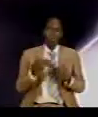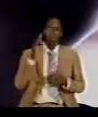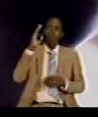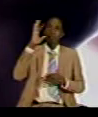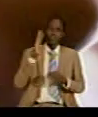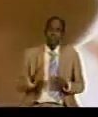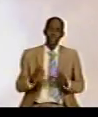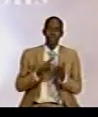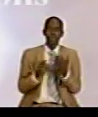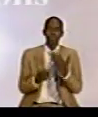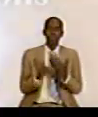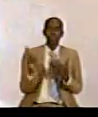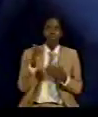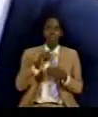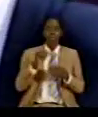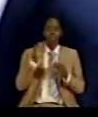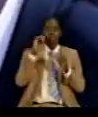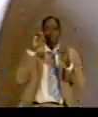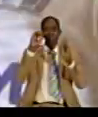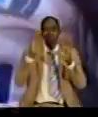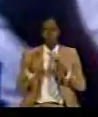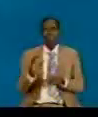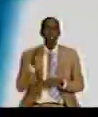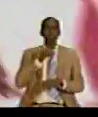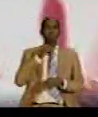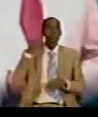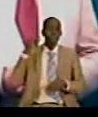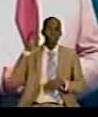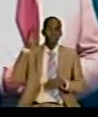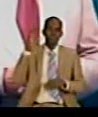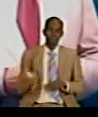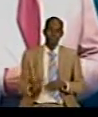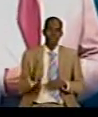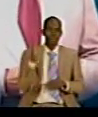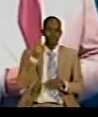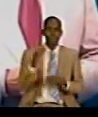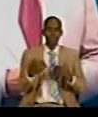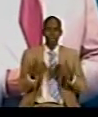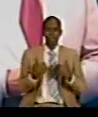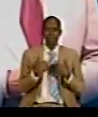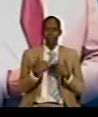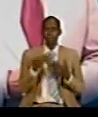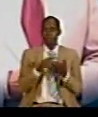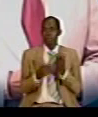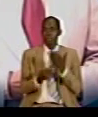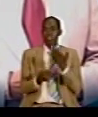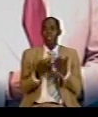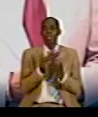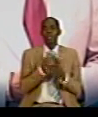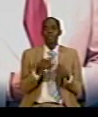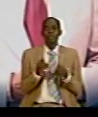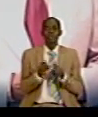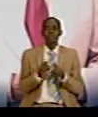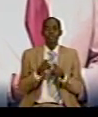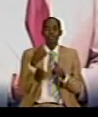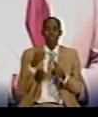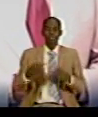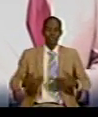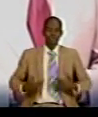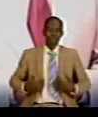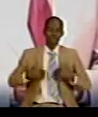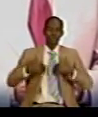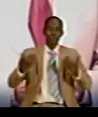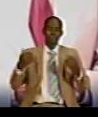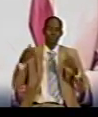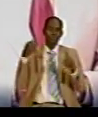and professionals will experience faith for all possibility. And the Impact Academy will be a super flight of